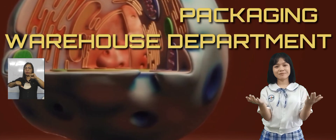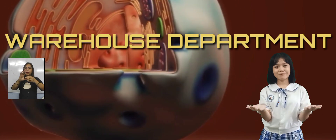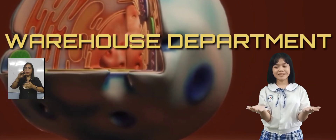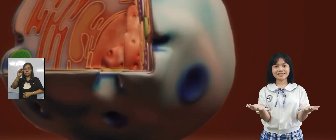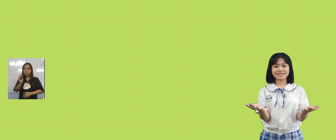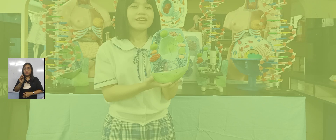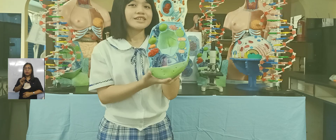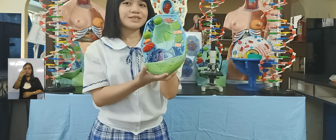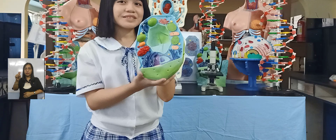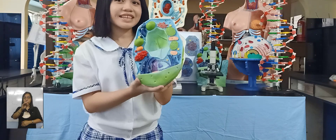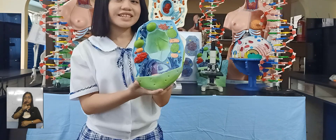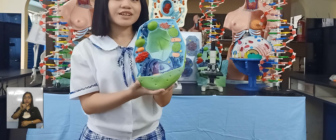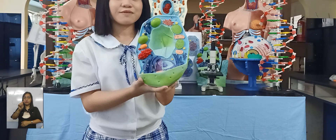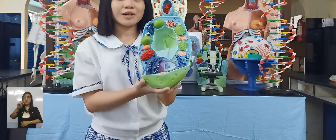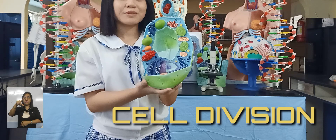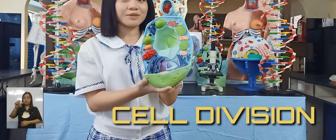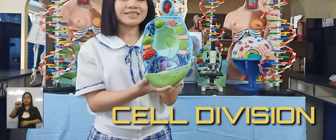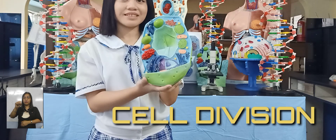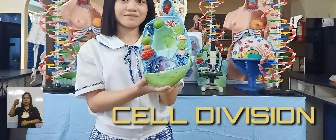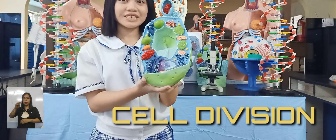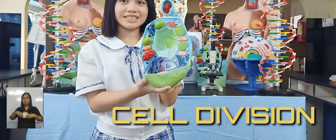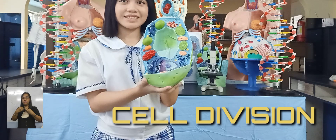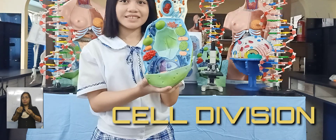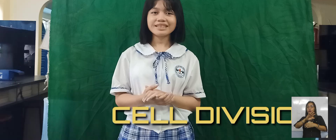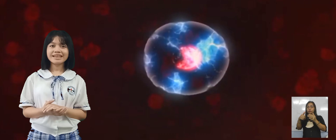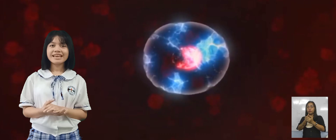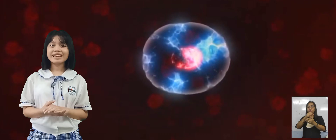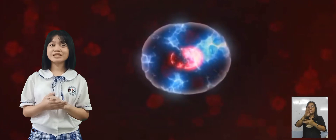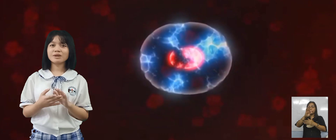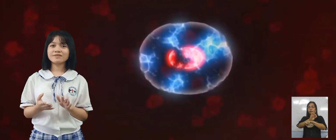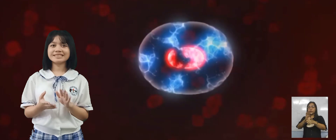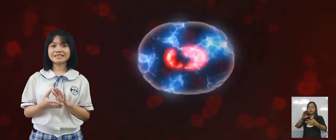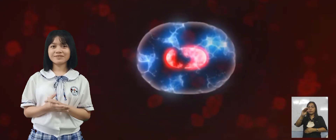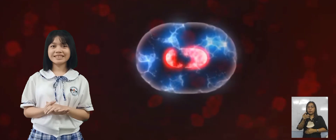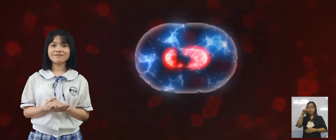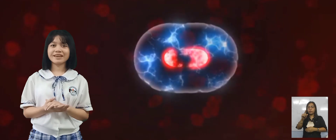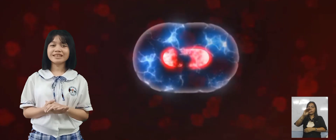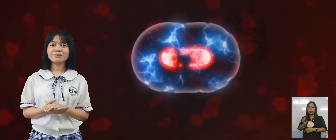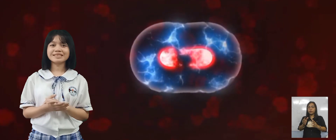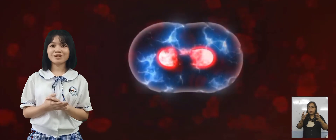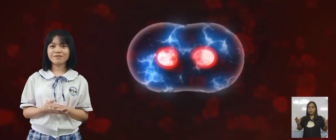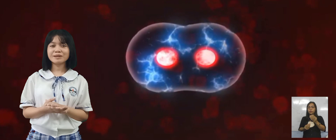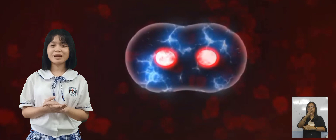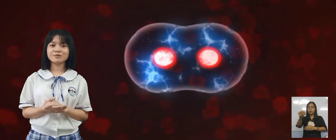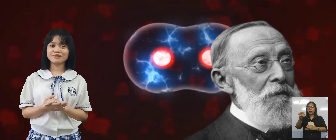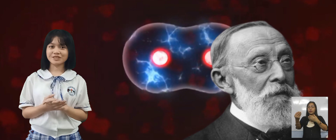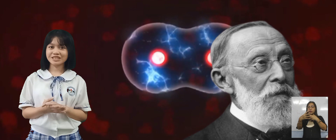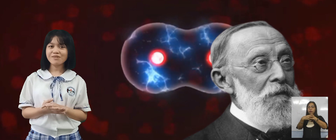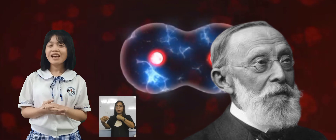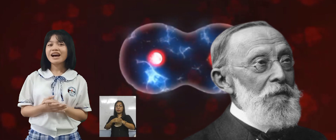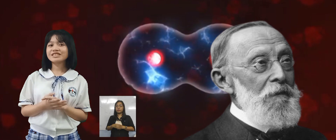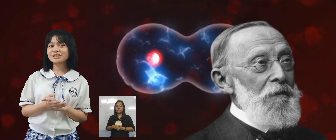warehouse development. New cells are formed through cell division. It is one of the significant events that was discovered by